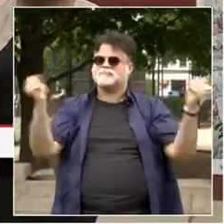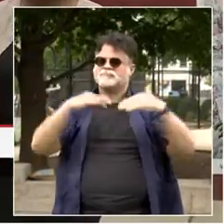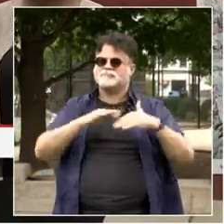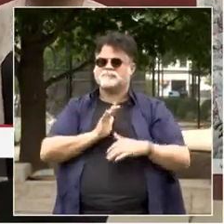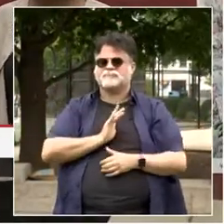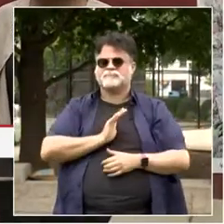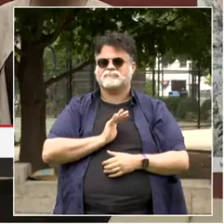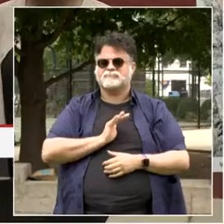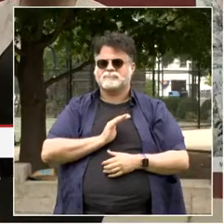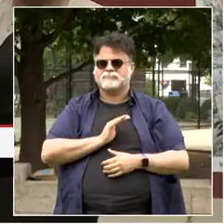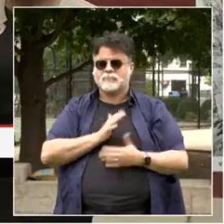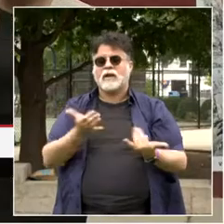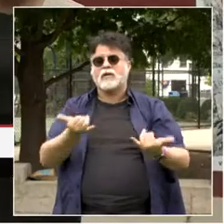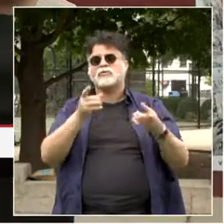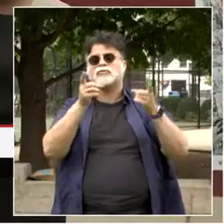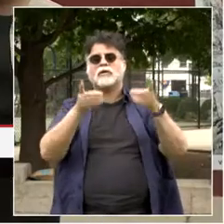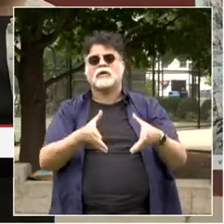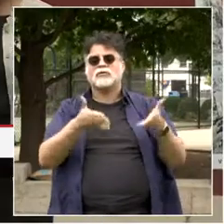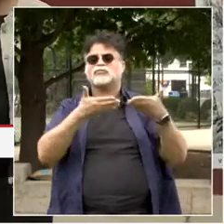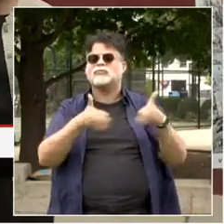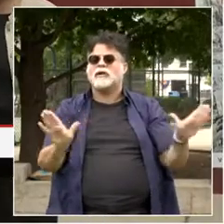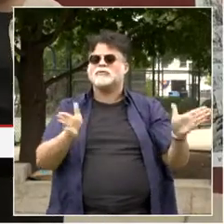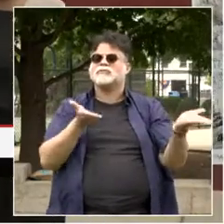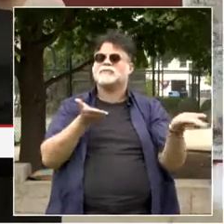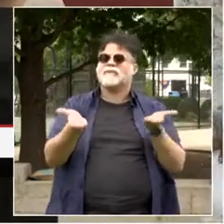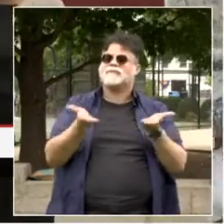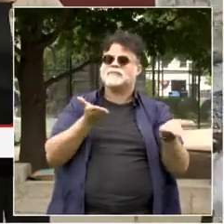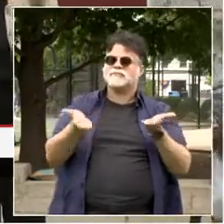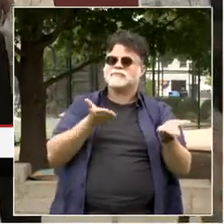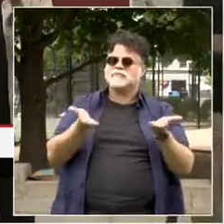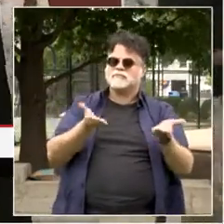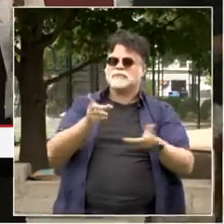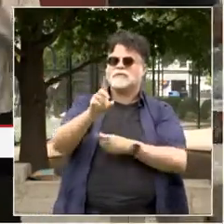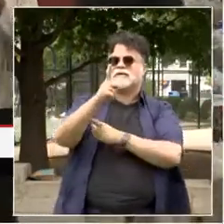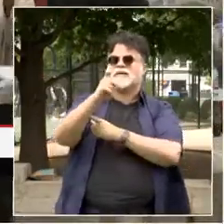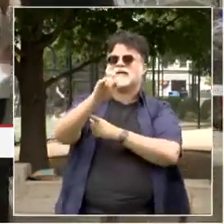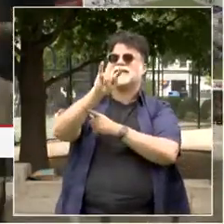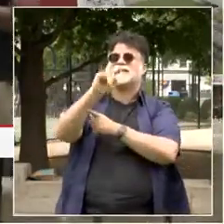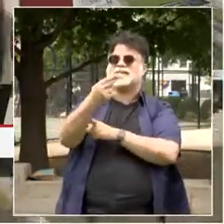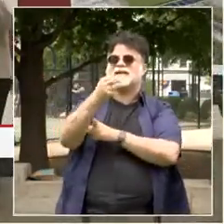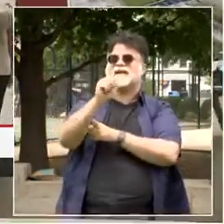of General Services, Keith Anderson, and he'll tell you more about the construction. Thank you.